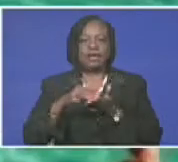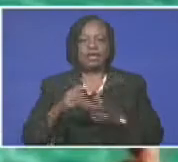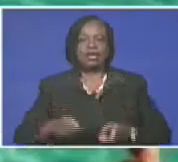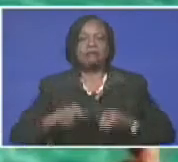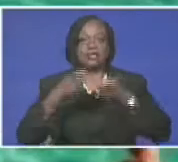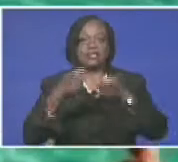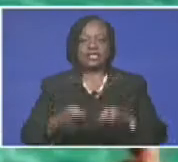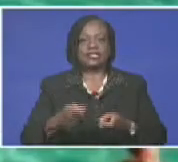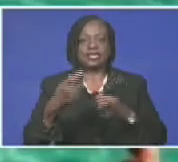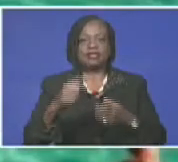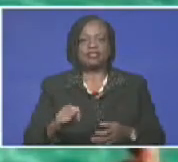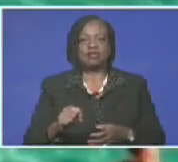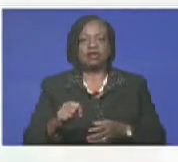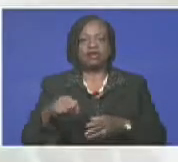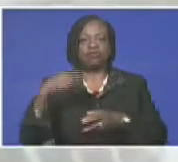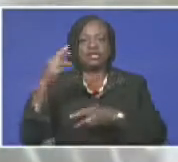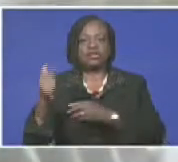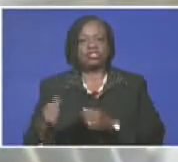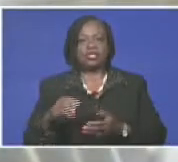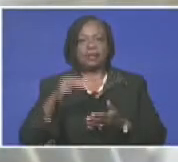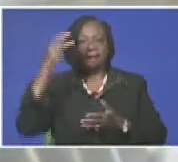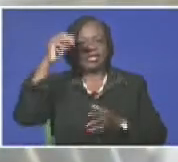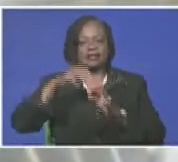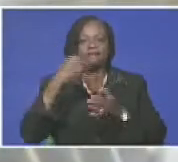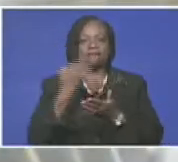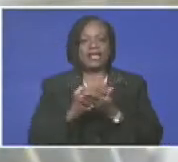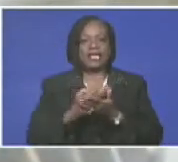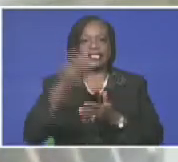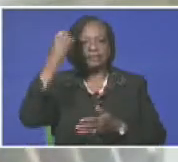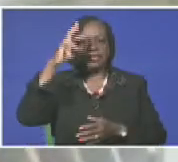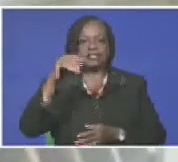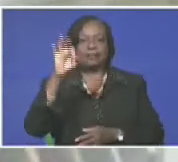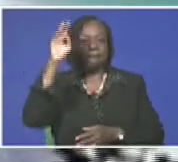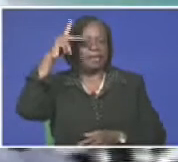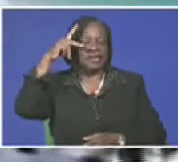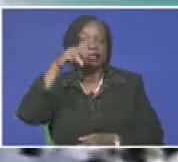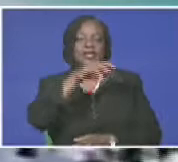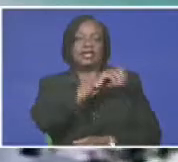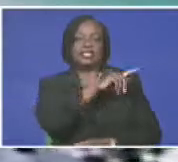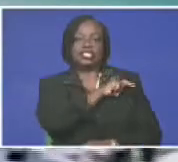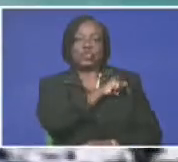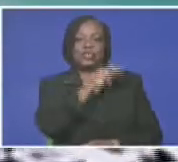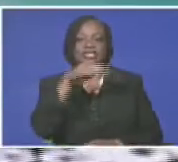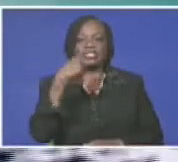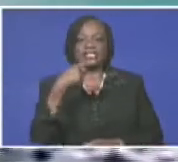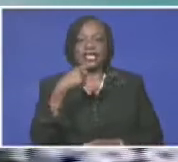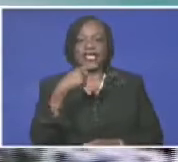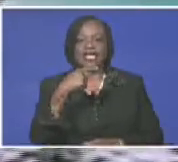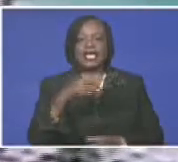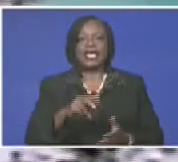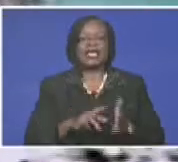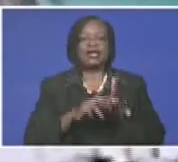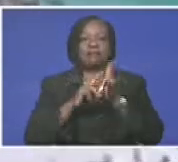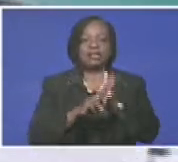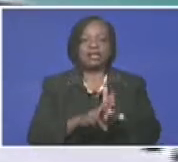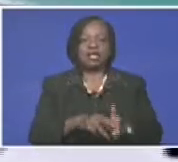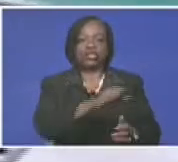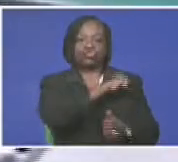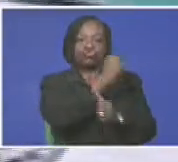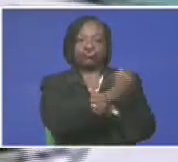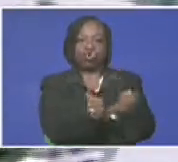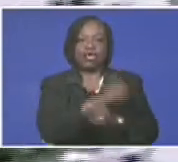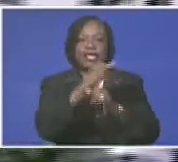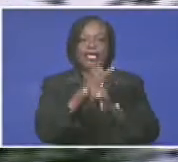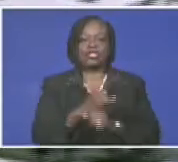resolution to the House of Assembly was Minister of Finance, the Honorable Peter Turnquest, who said in the House today that it represents a strong indication of the government's